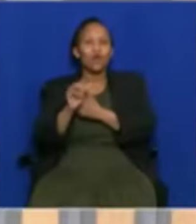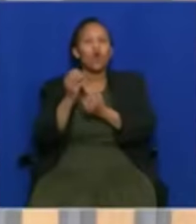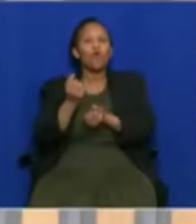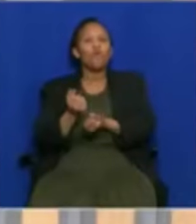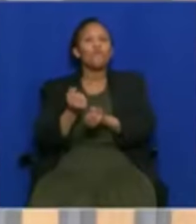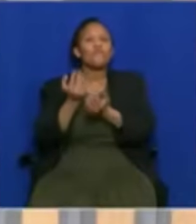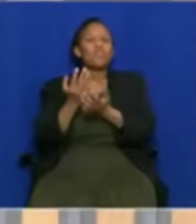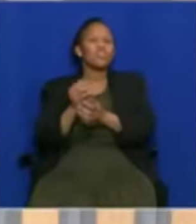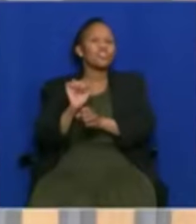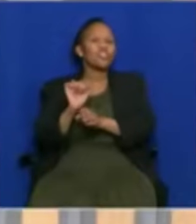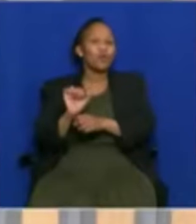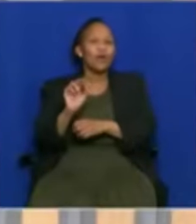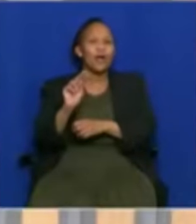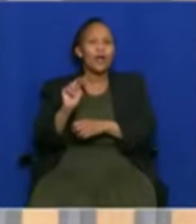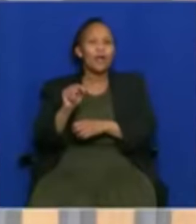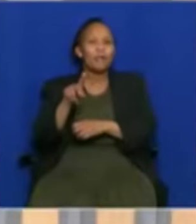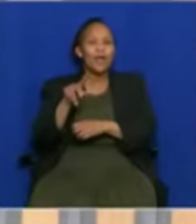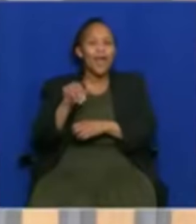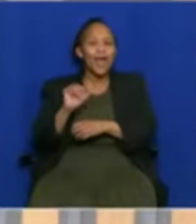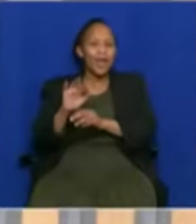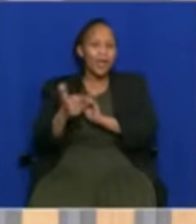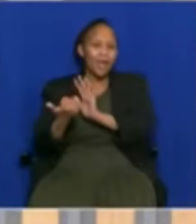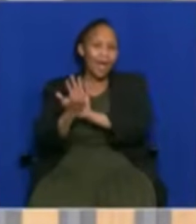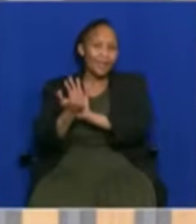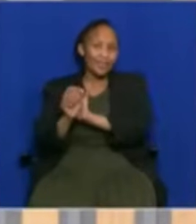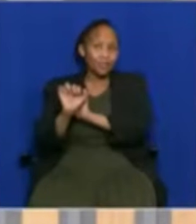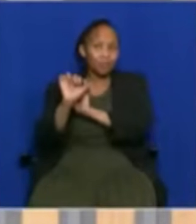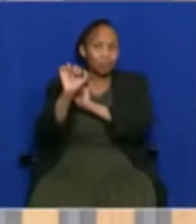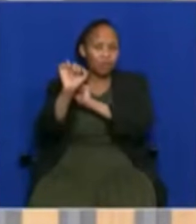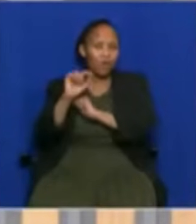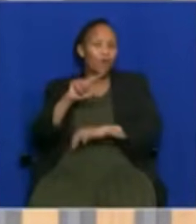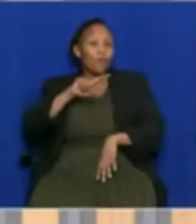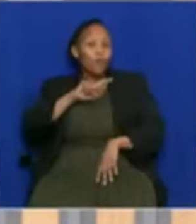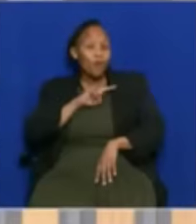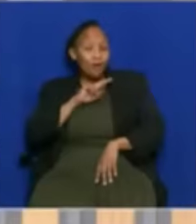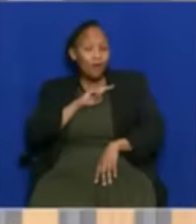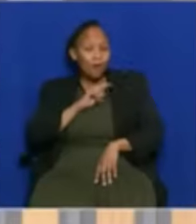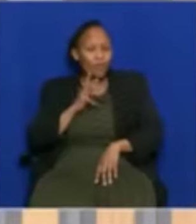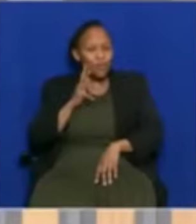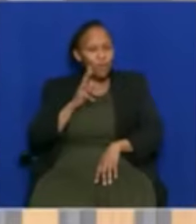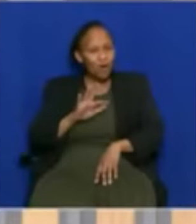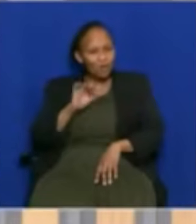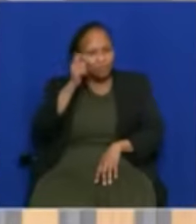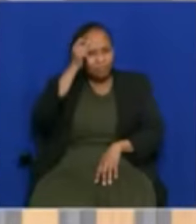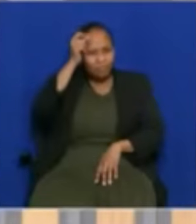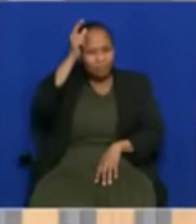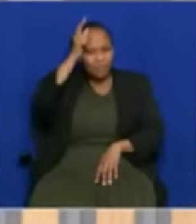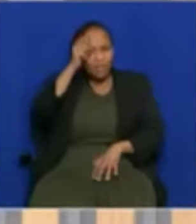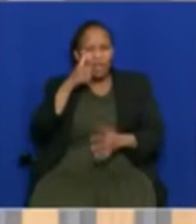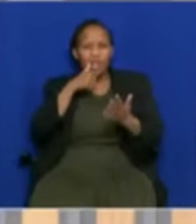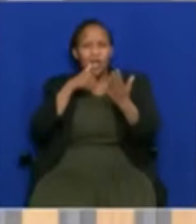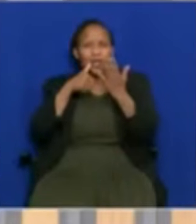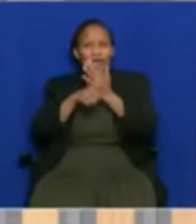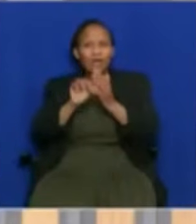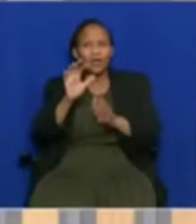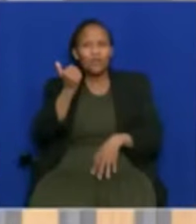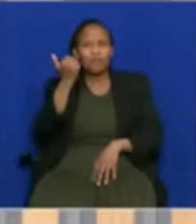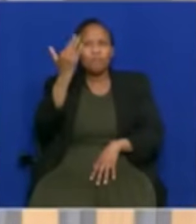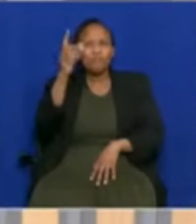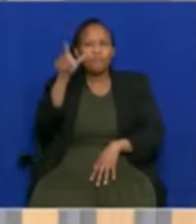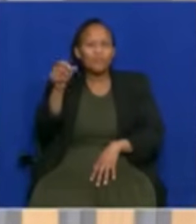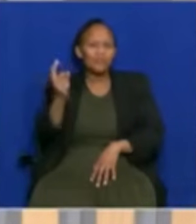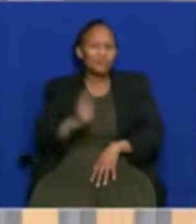to understand how these summonses and therefore their content,